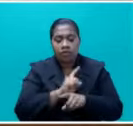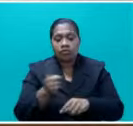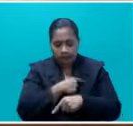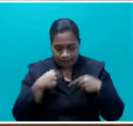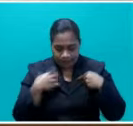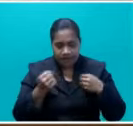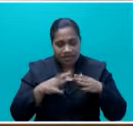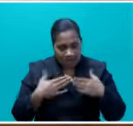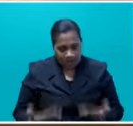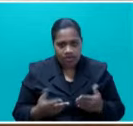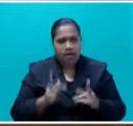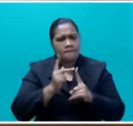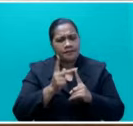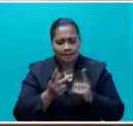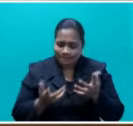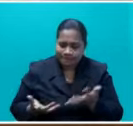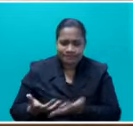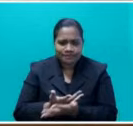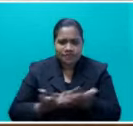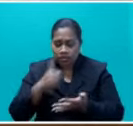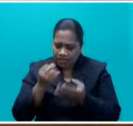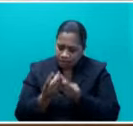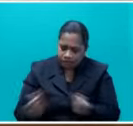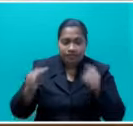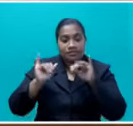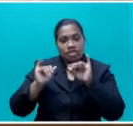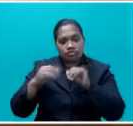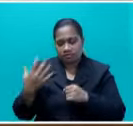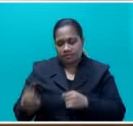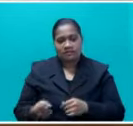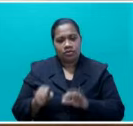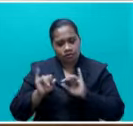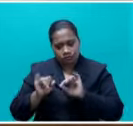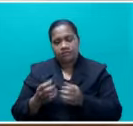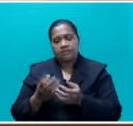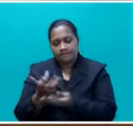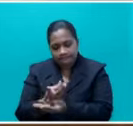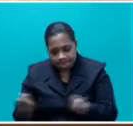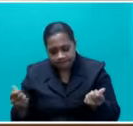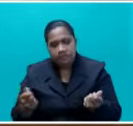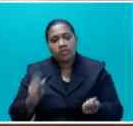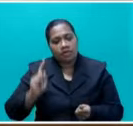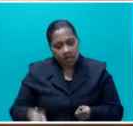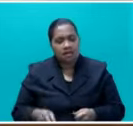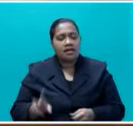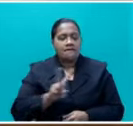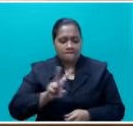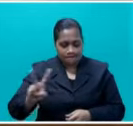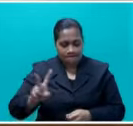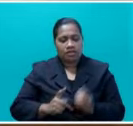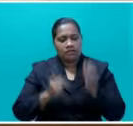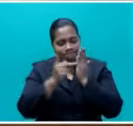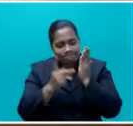place in the political dialogue to resolve the issues we have at hand. This remains a value and principle of our leadership